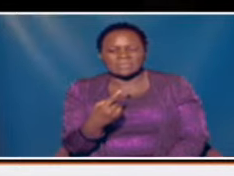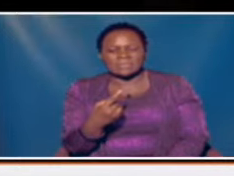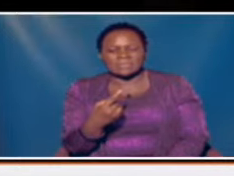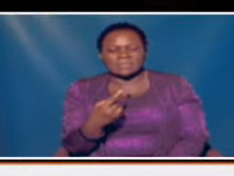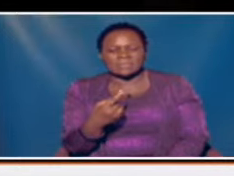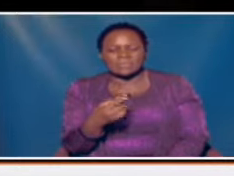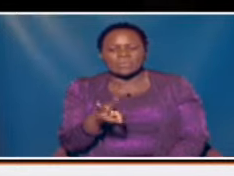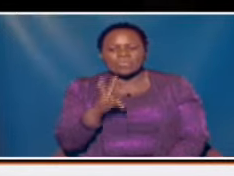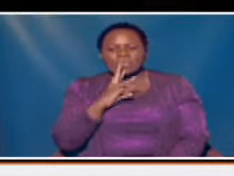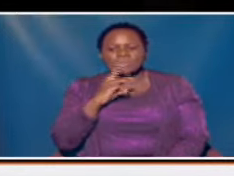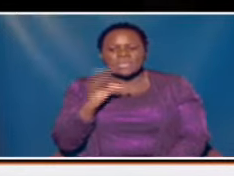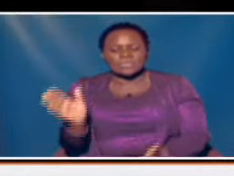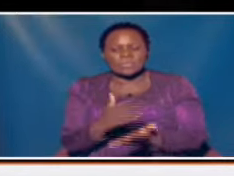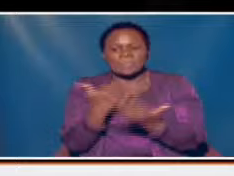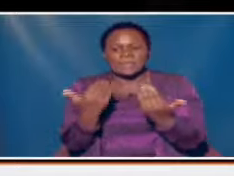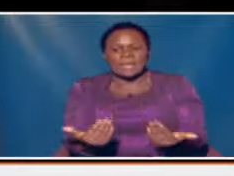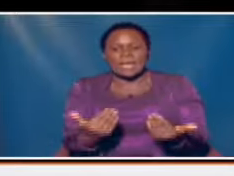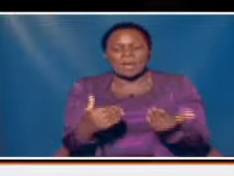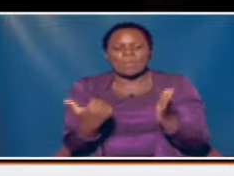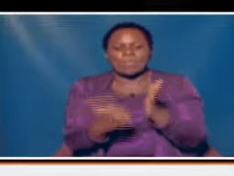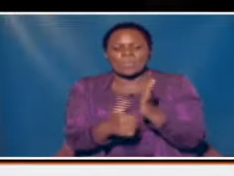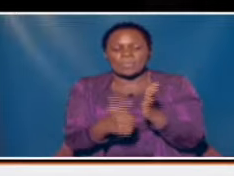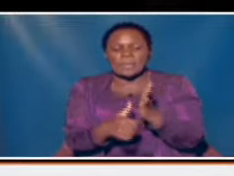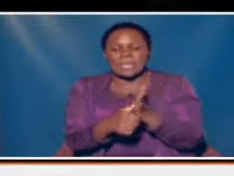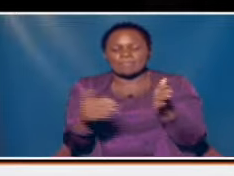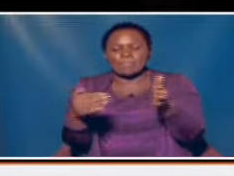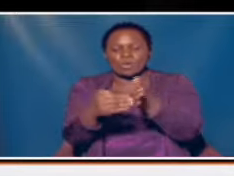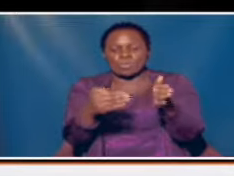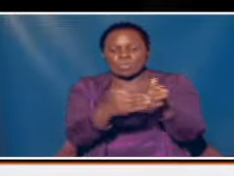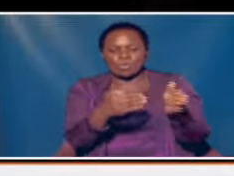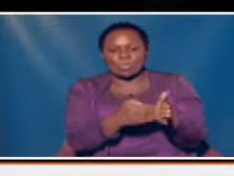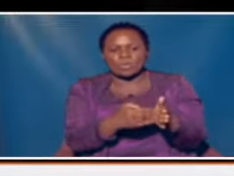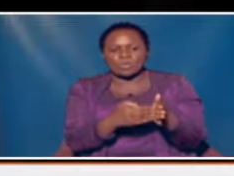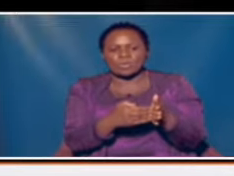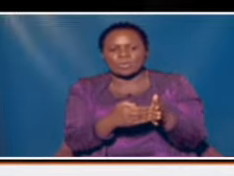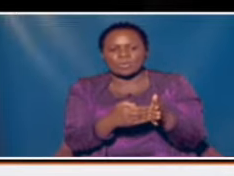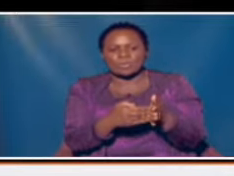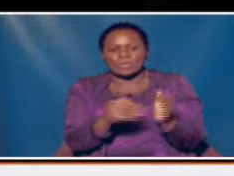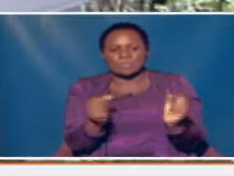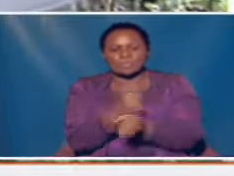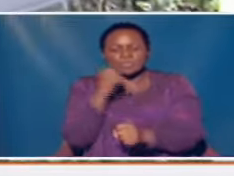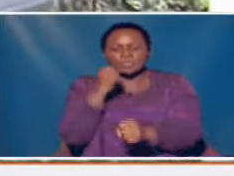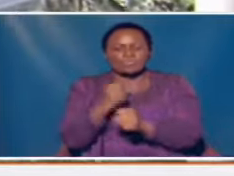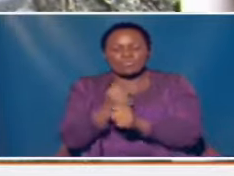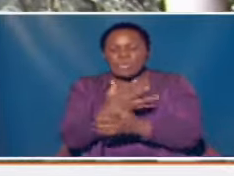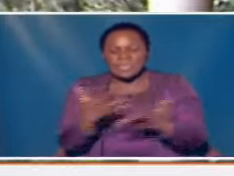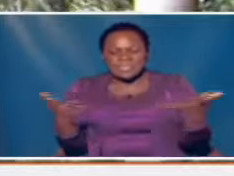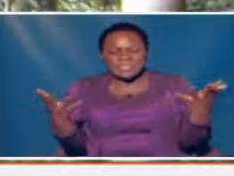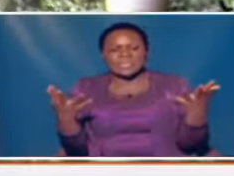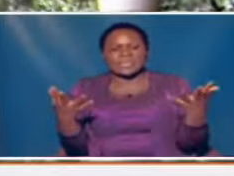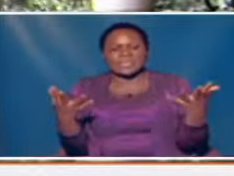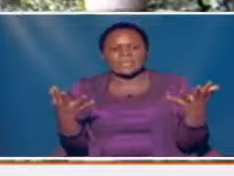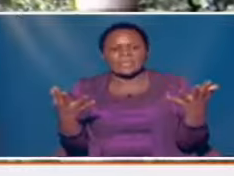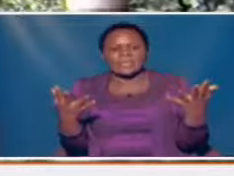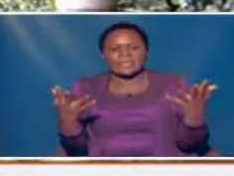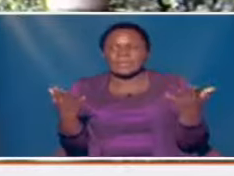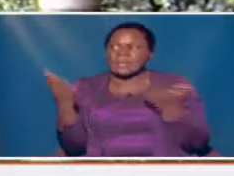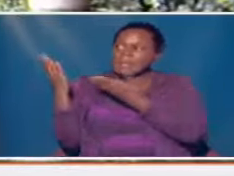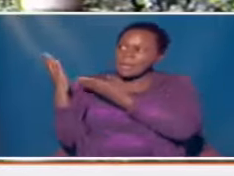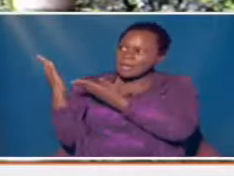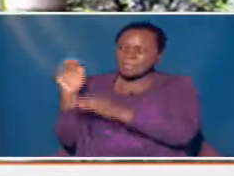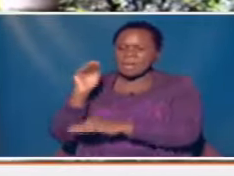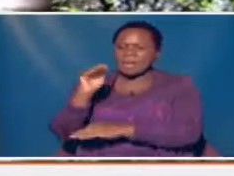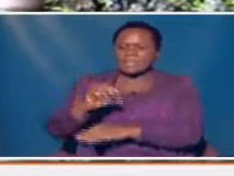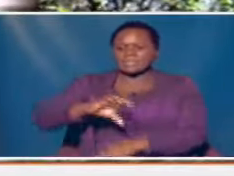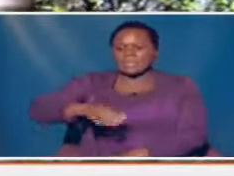drain the water in, is now a private property, and they cannot do anything about it. The residents have called on